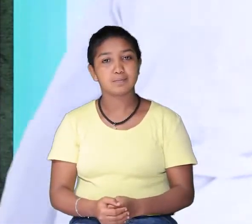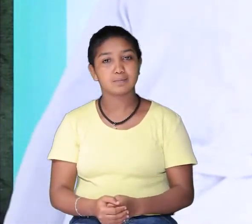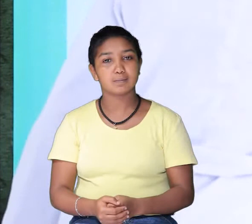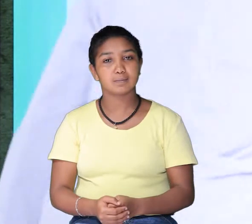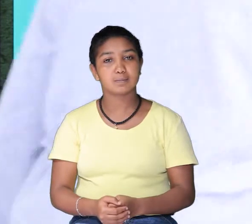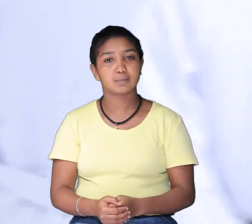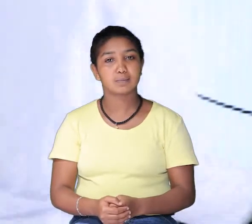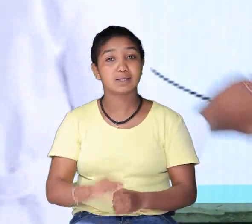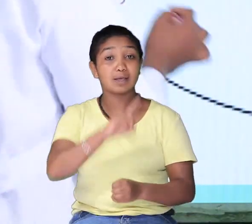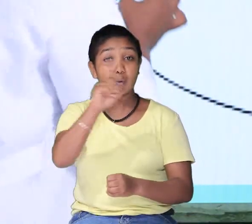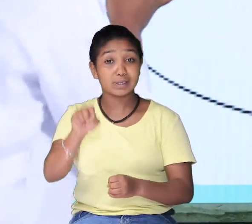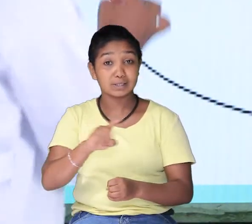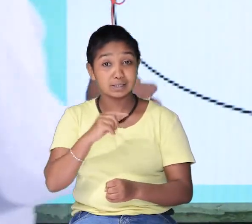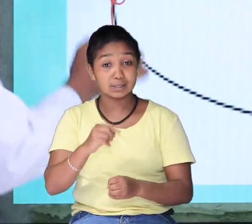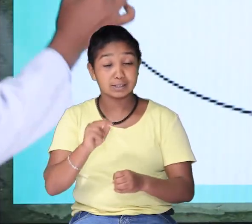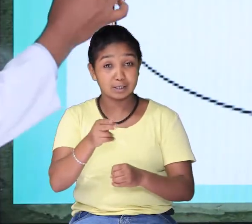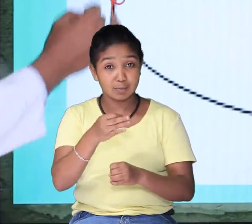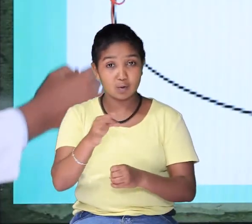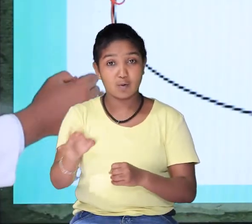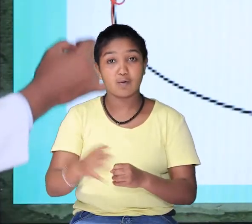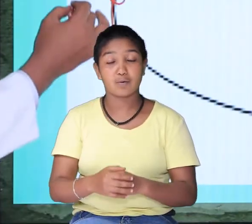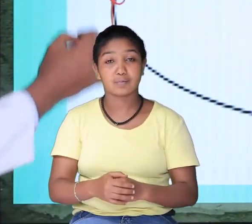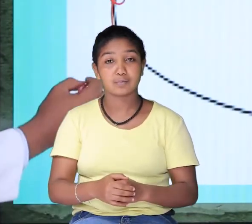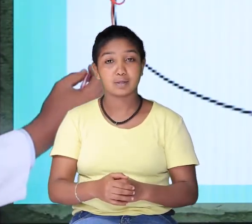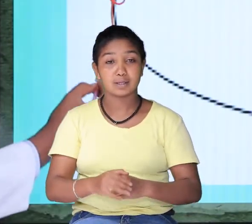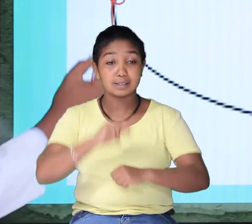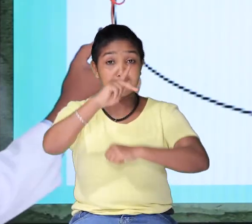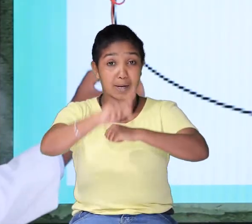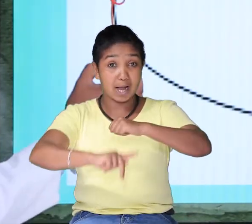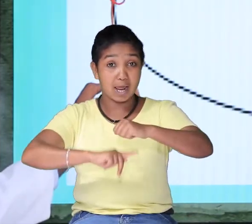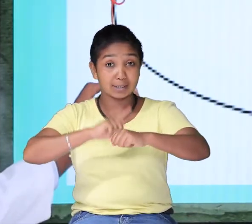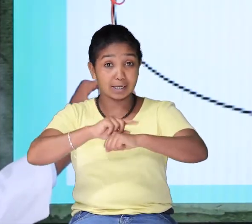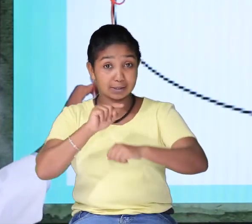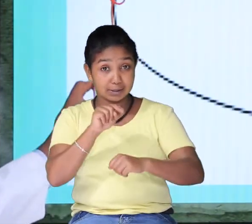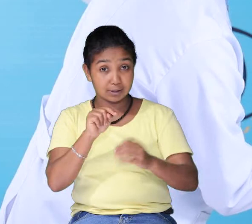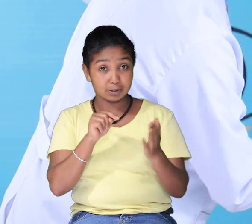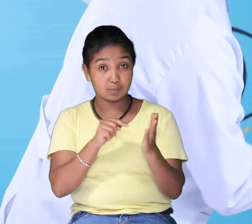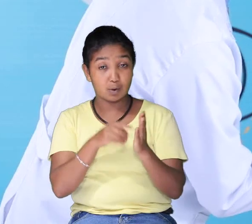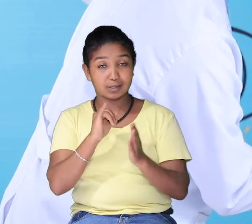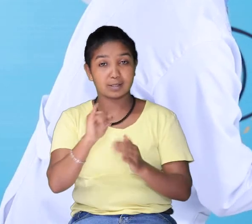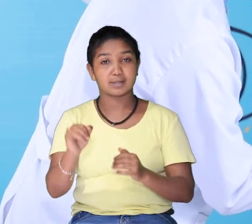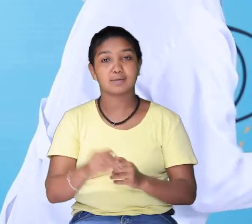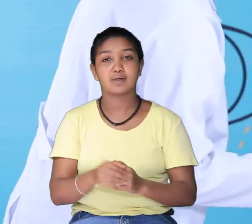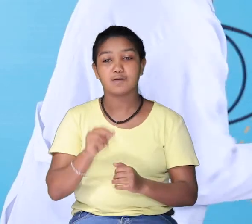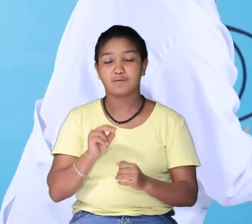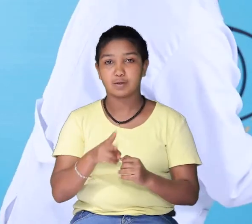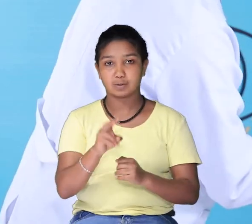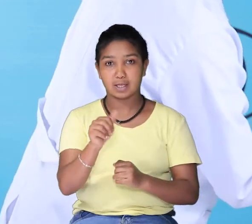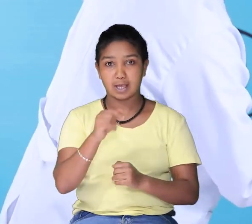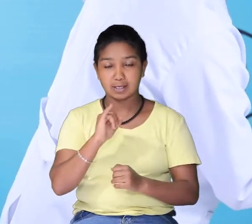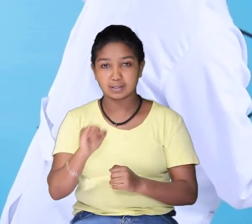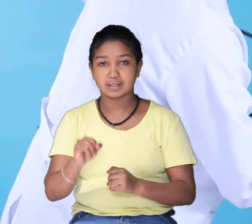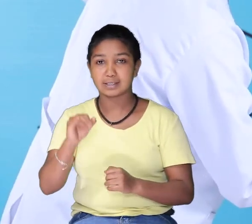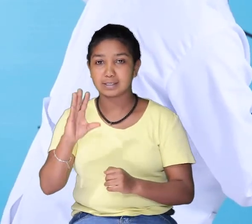So the question says that the speed of the planet at this point is, the velocity at point A